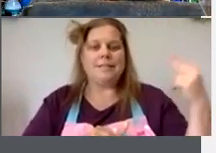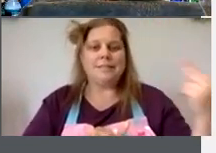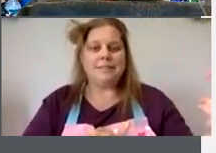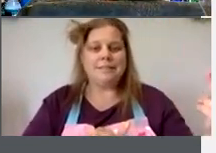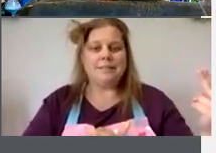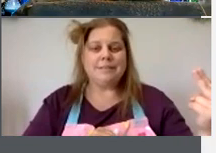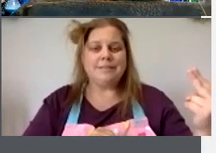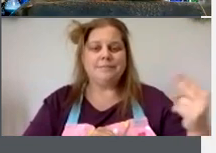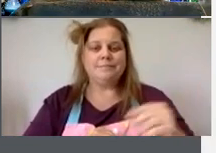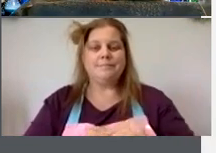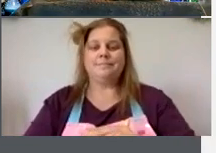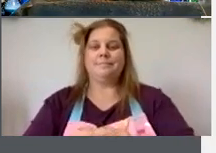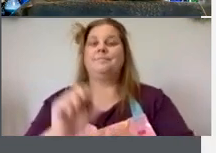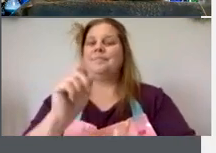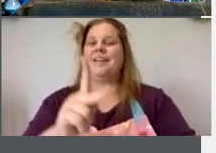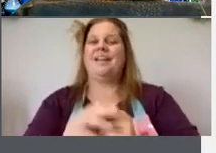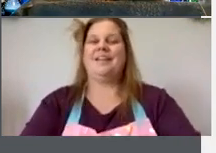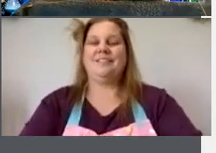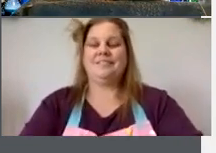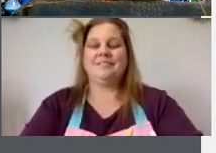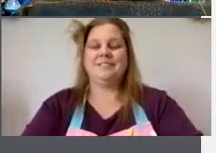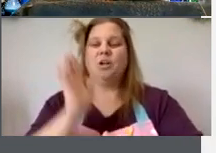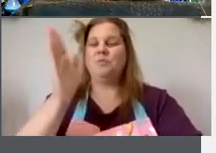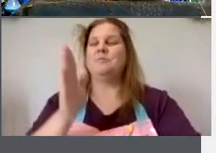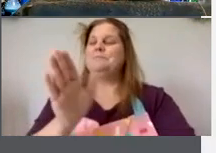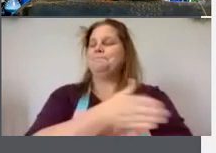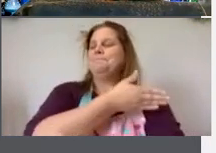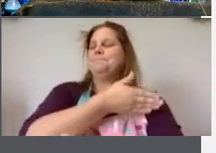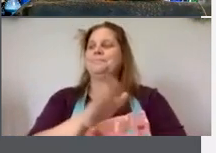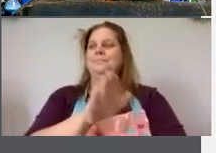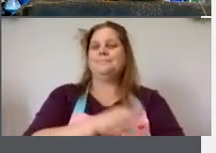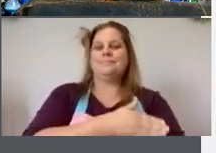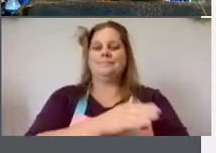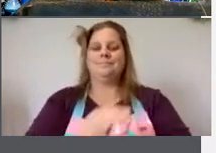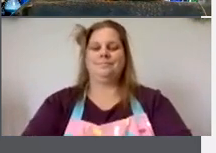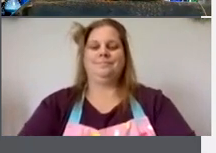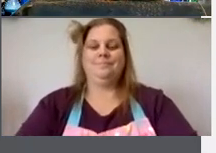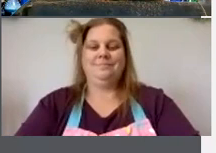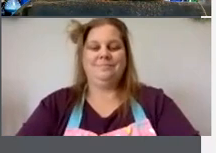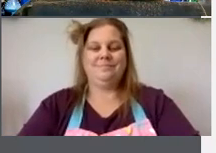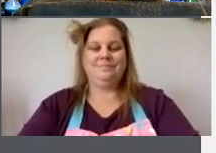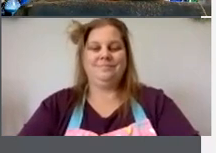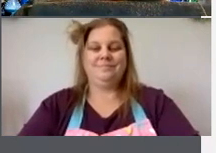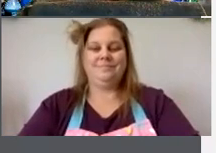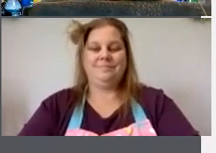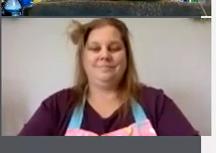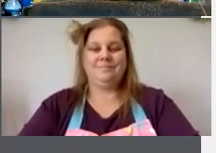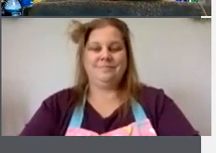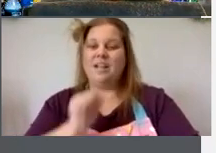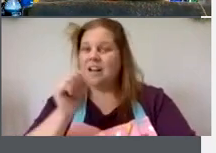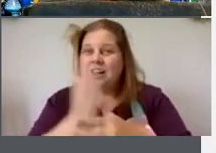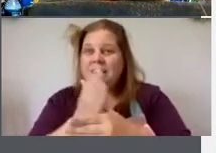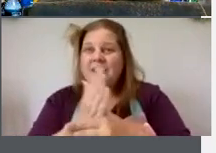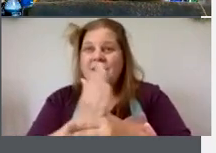All right, Miss Gregory, we're going to sing a song while they're thinking because we don't want to interrupt them. Got